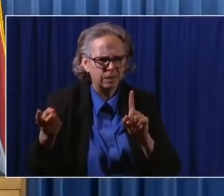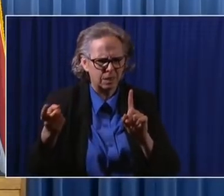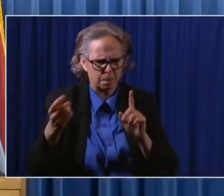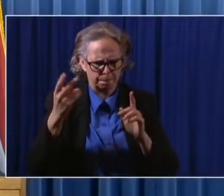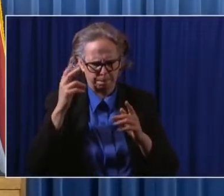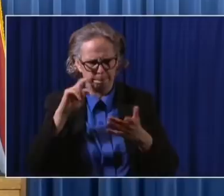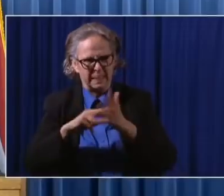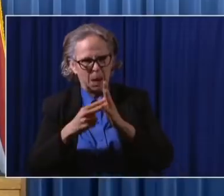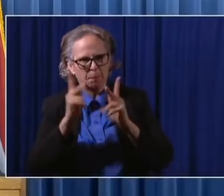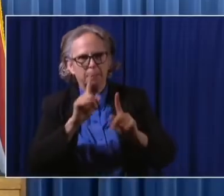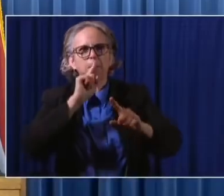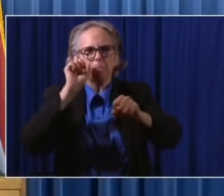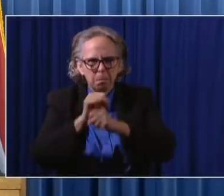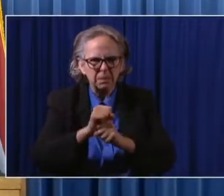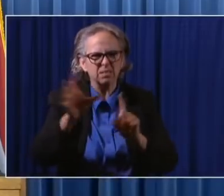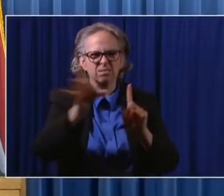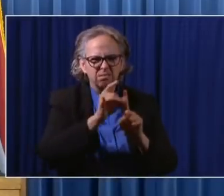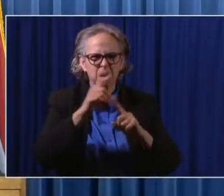May